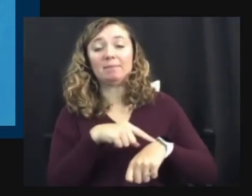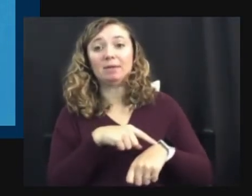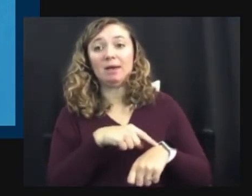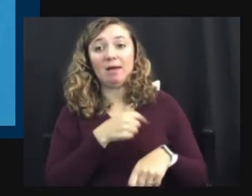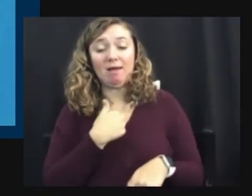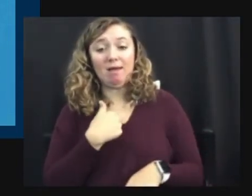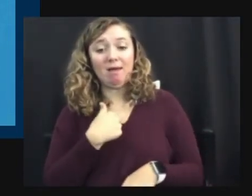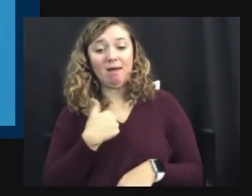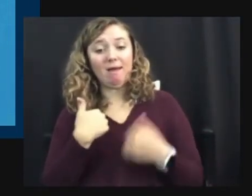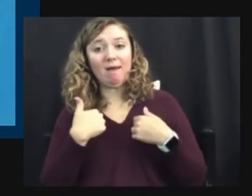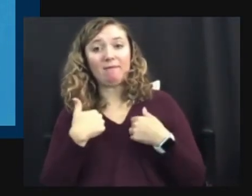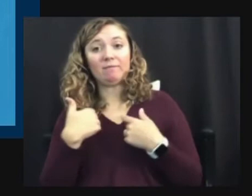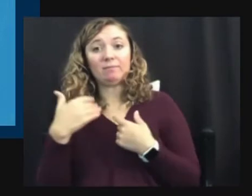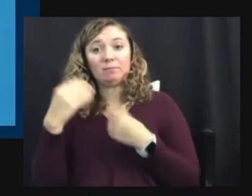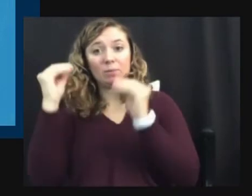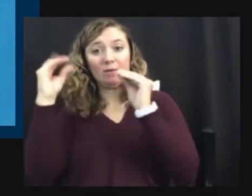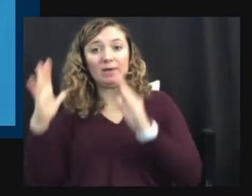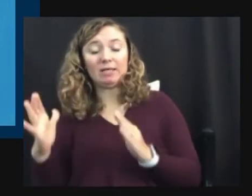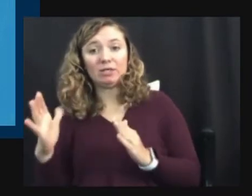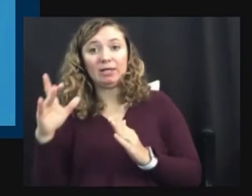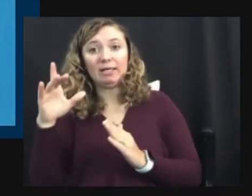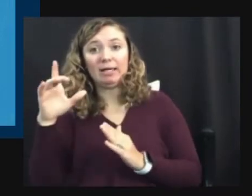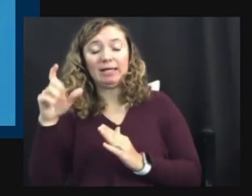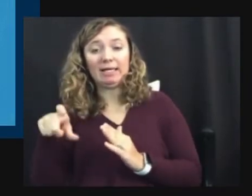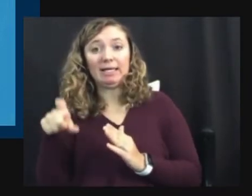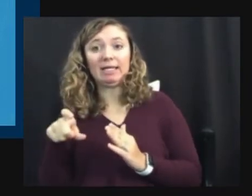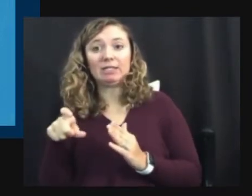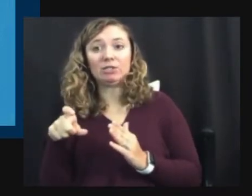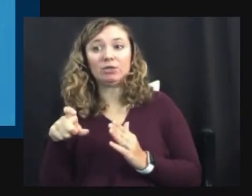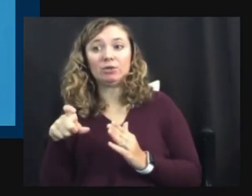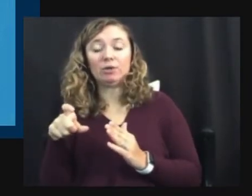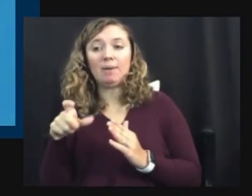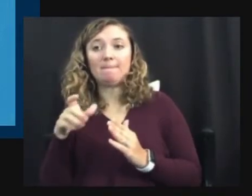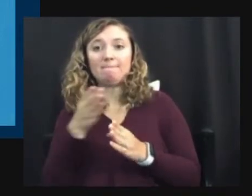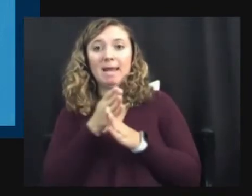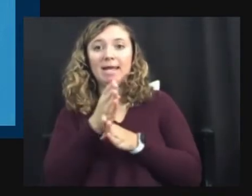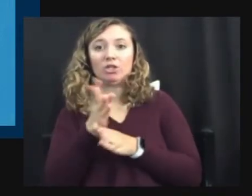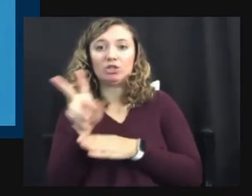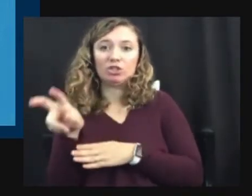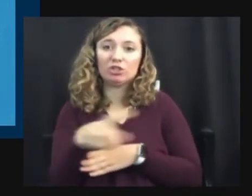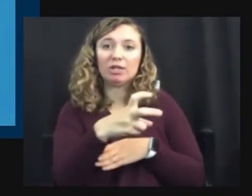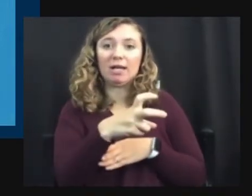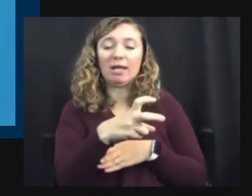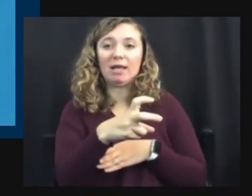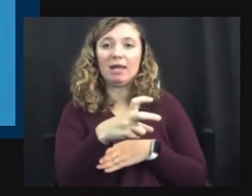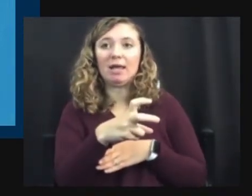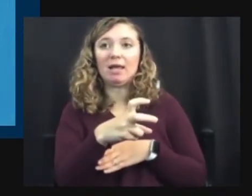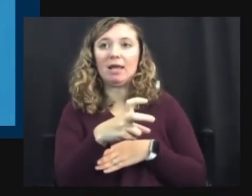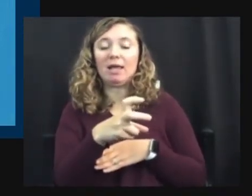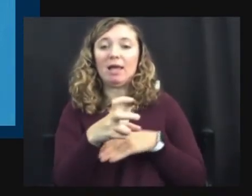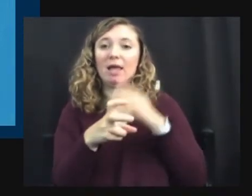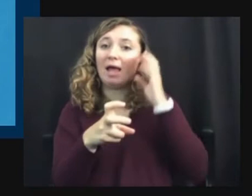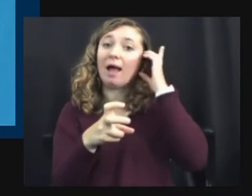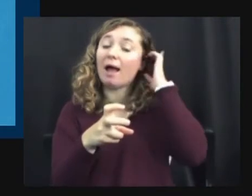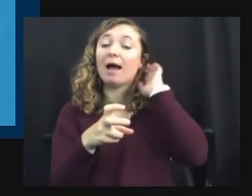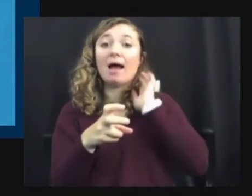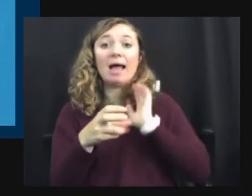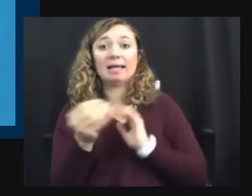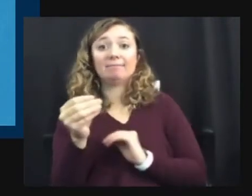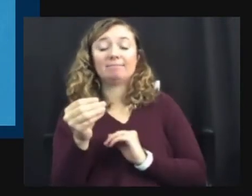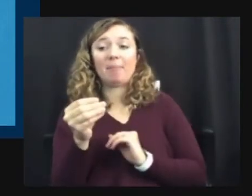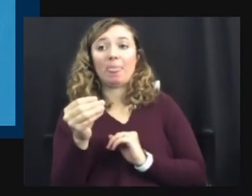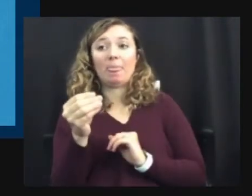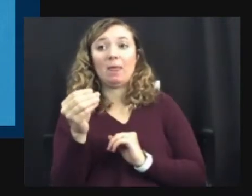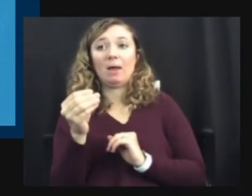there was a course that was required, but only one professor taught it, and I could not understand a word he